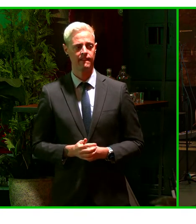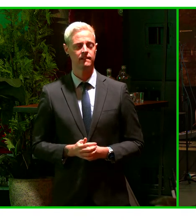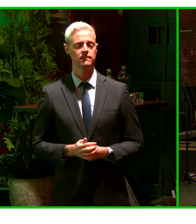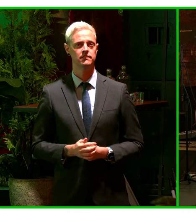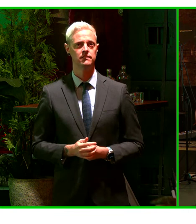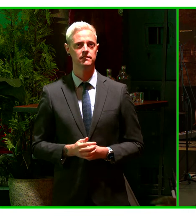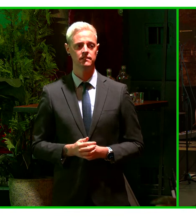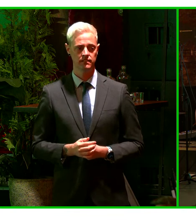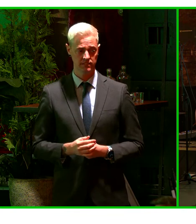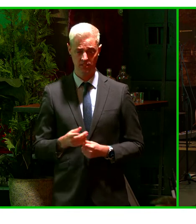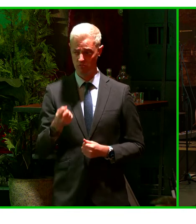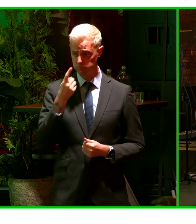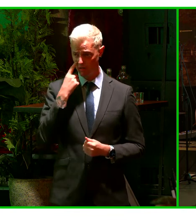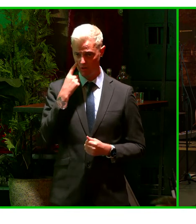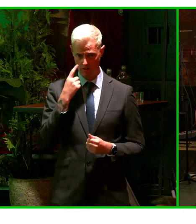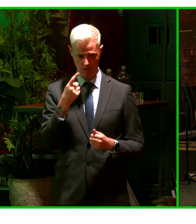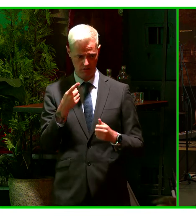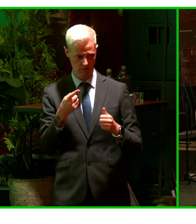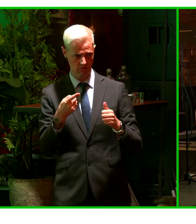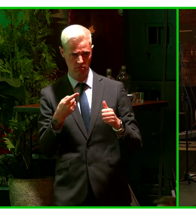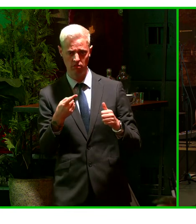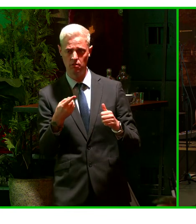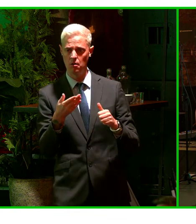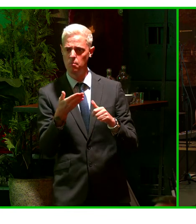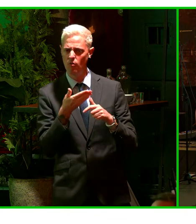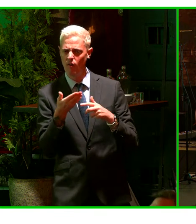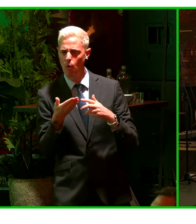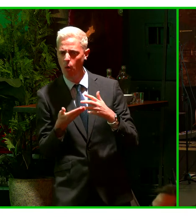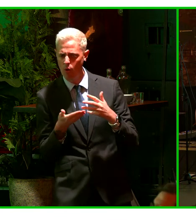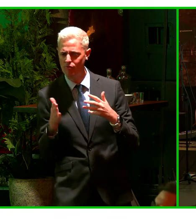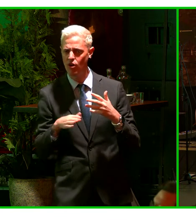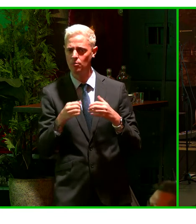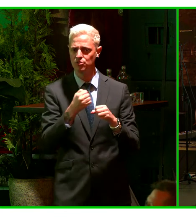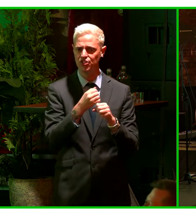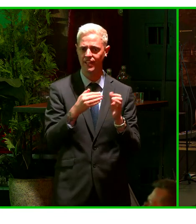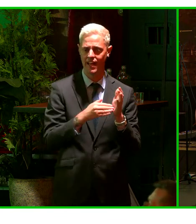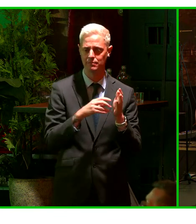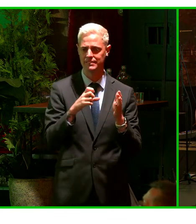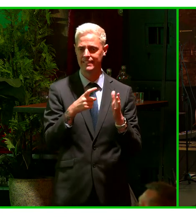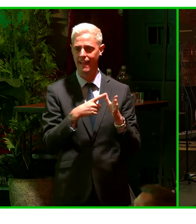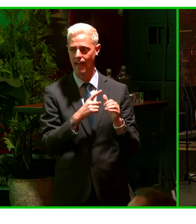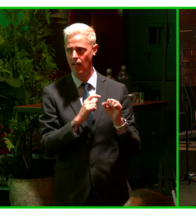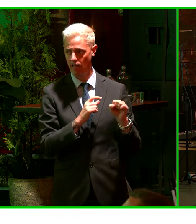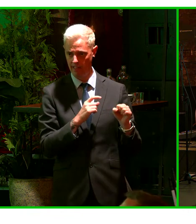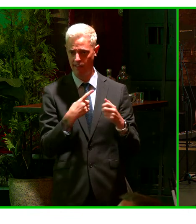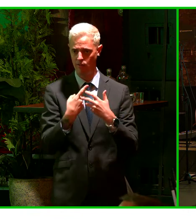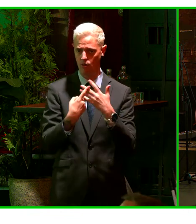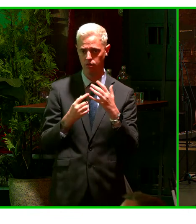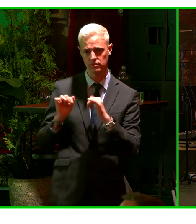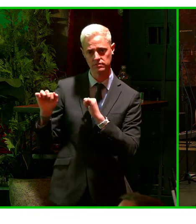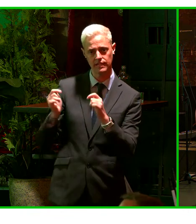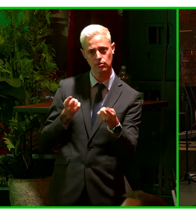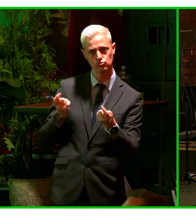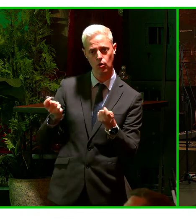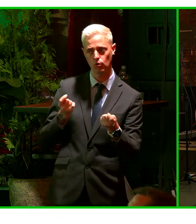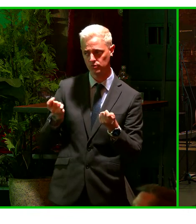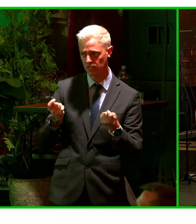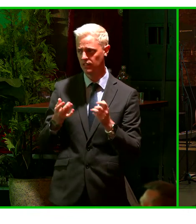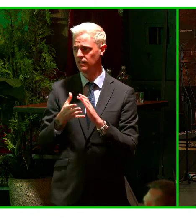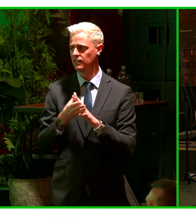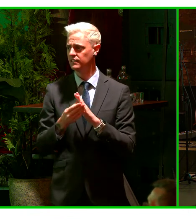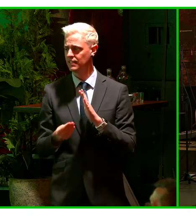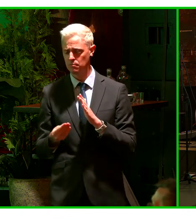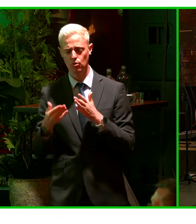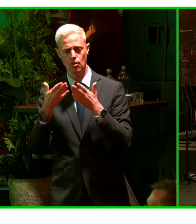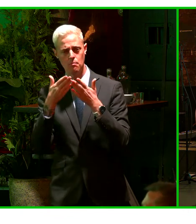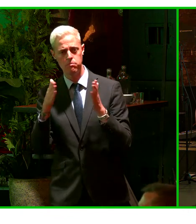the portfolios that GMCA and the other pilot cities have under their control. So areas like the public